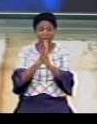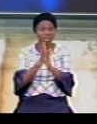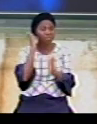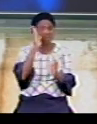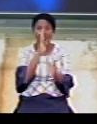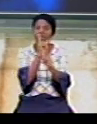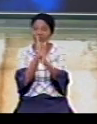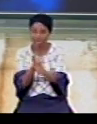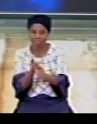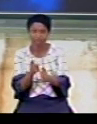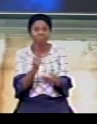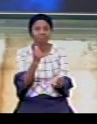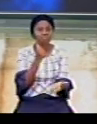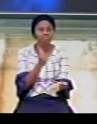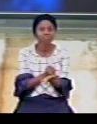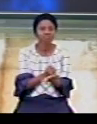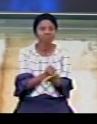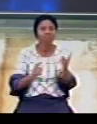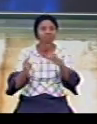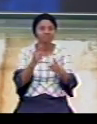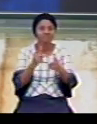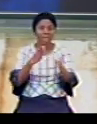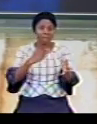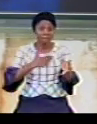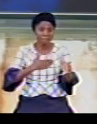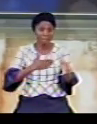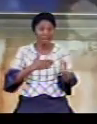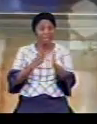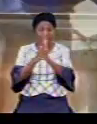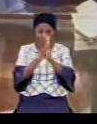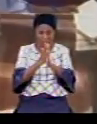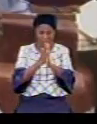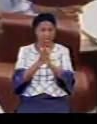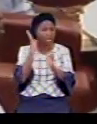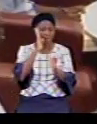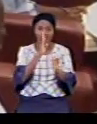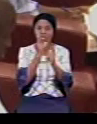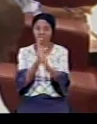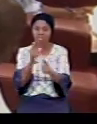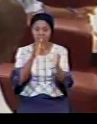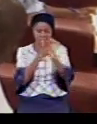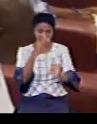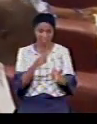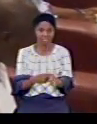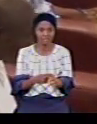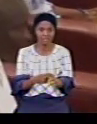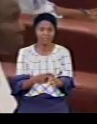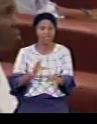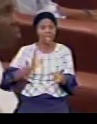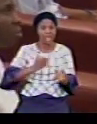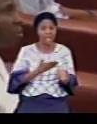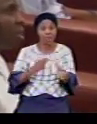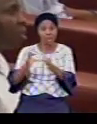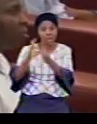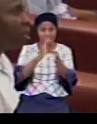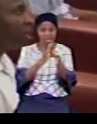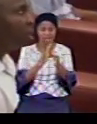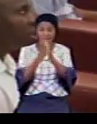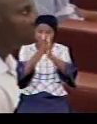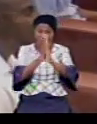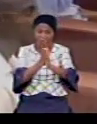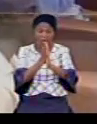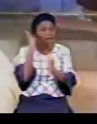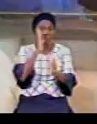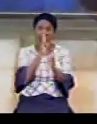be answered. My prayer will be answered. Our united prayer will be answered.